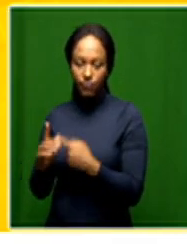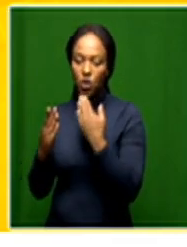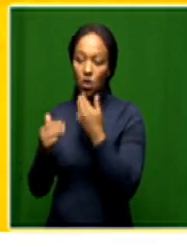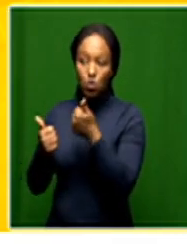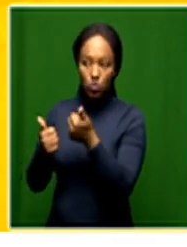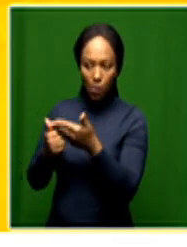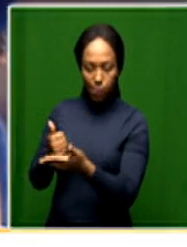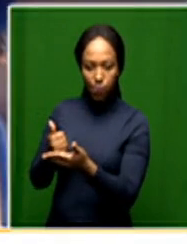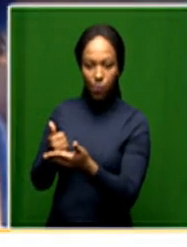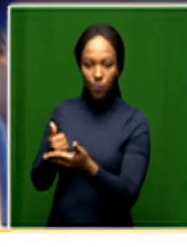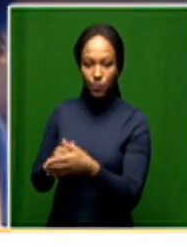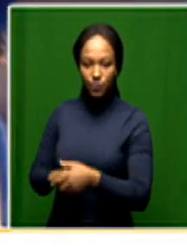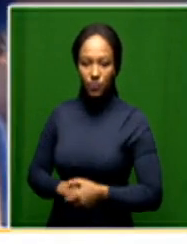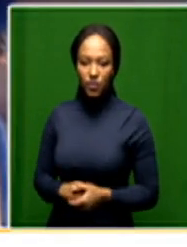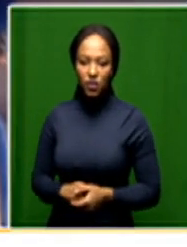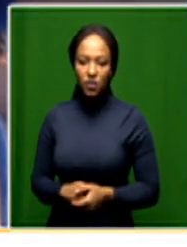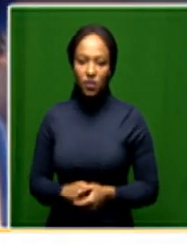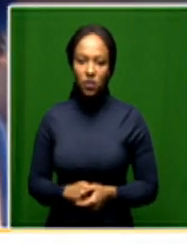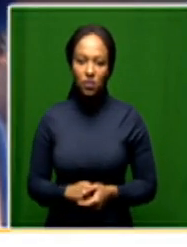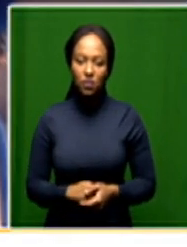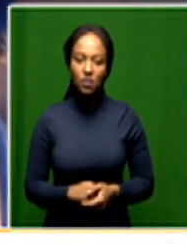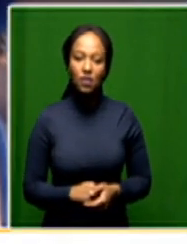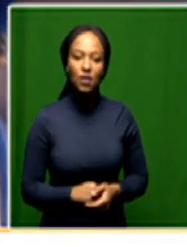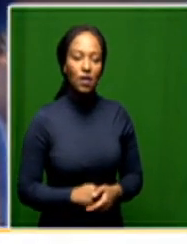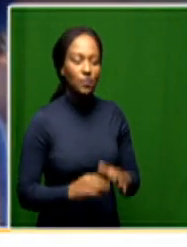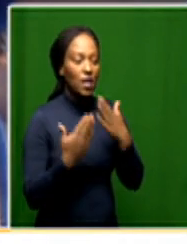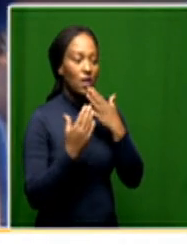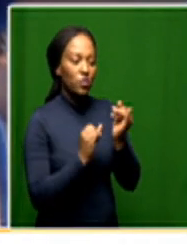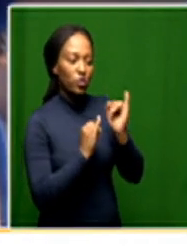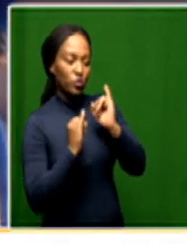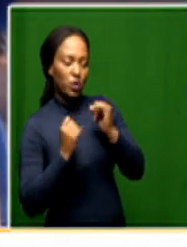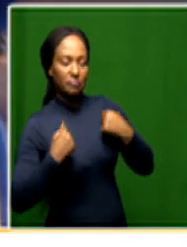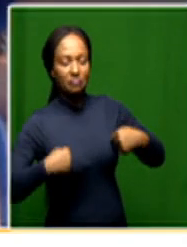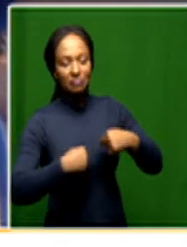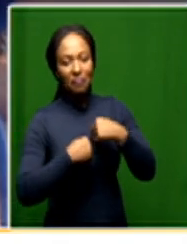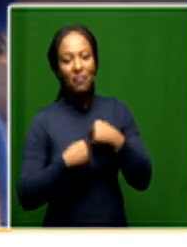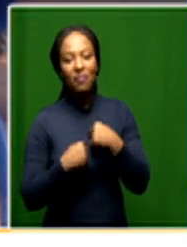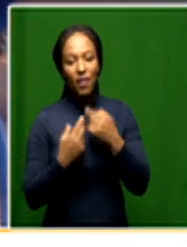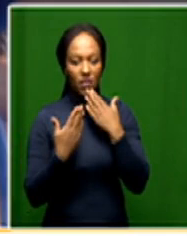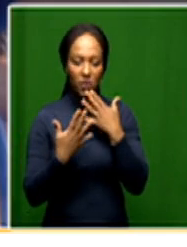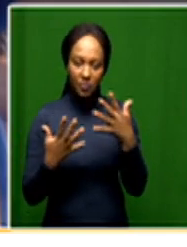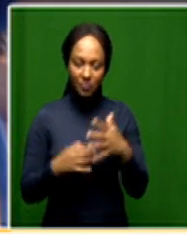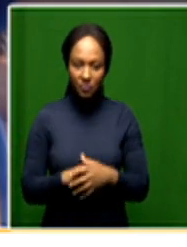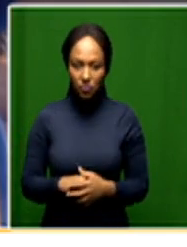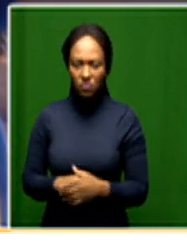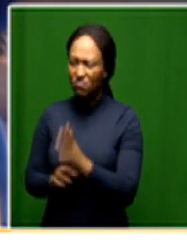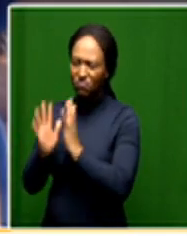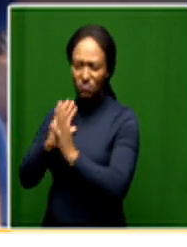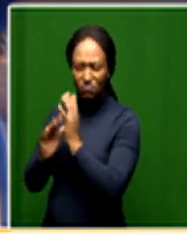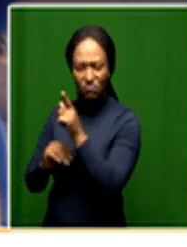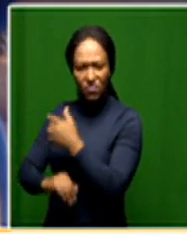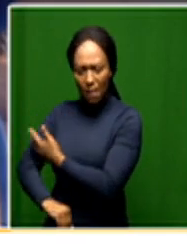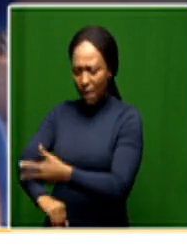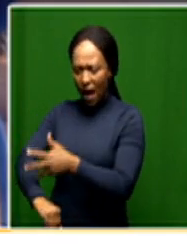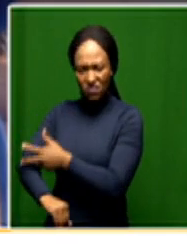much for being with us. Oh, it's a pleasure. Thank you very much, Leanne, for having us. So please explain to us how the blood service